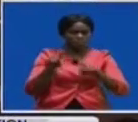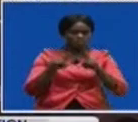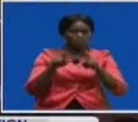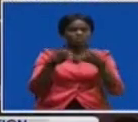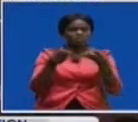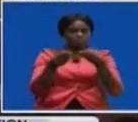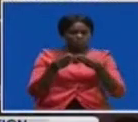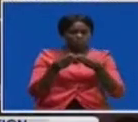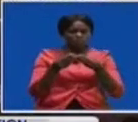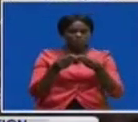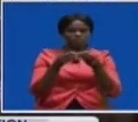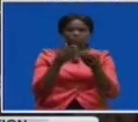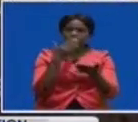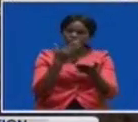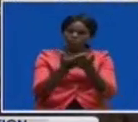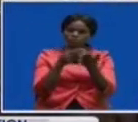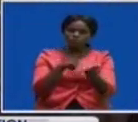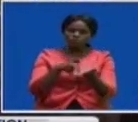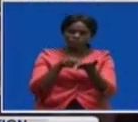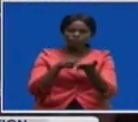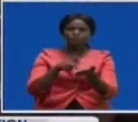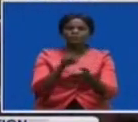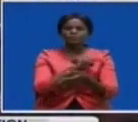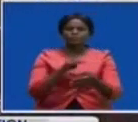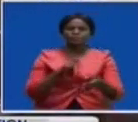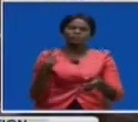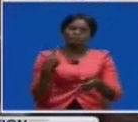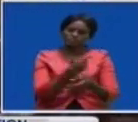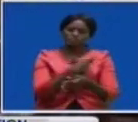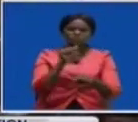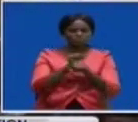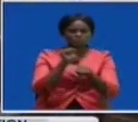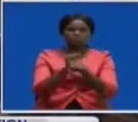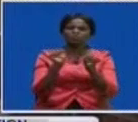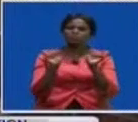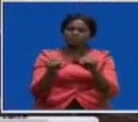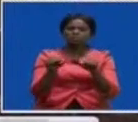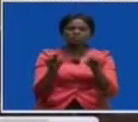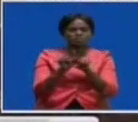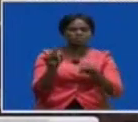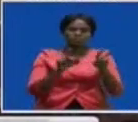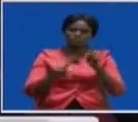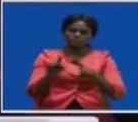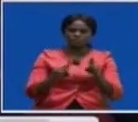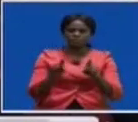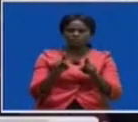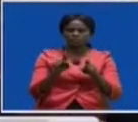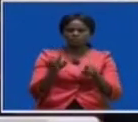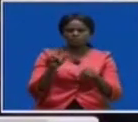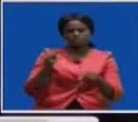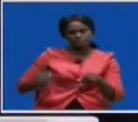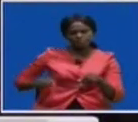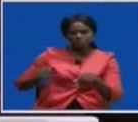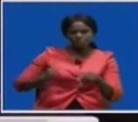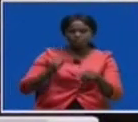of parliamentary representation, we hope you collaborate with your good office and the people, the royal establishment, and